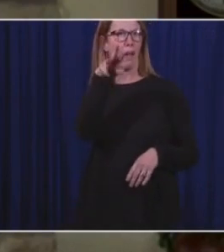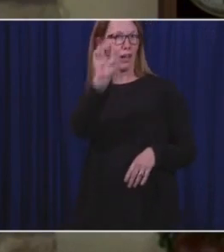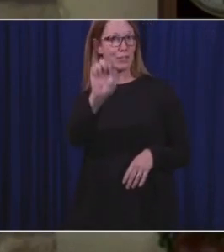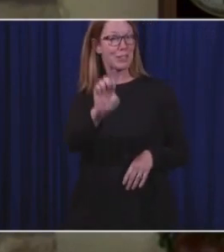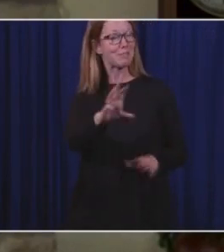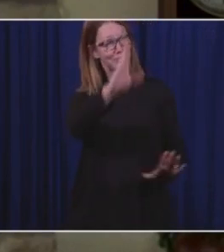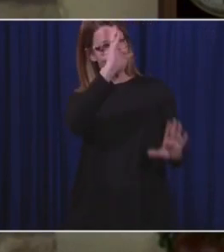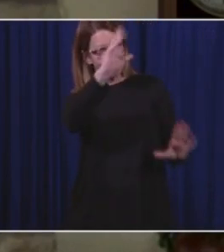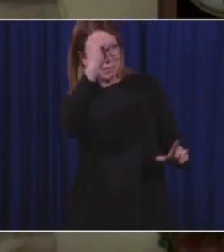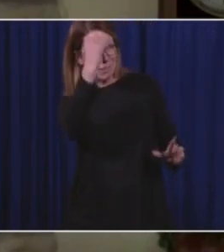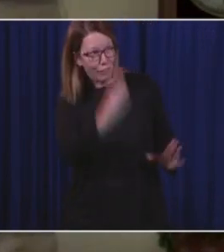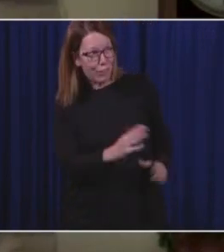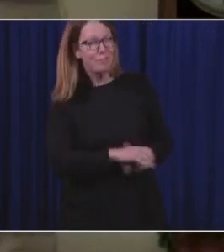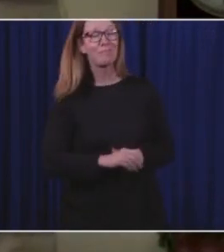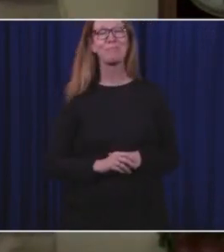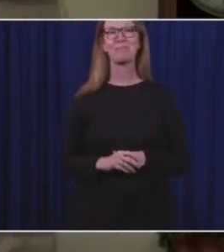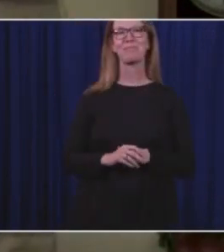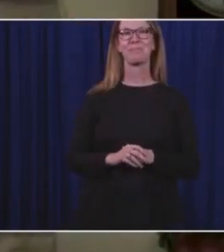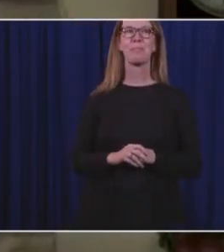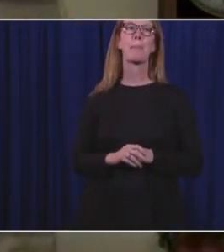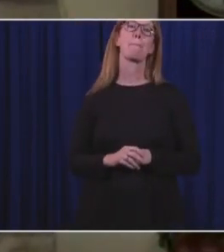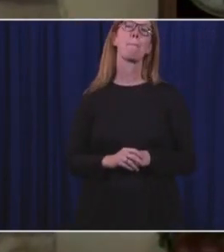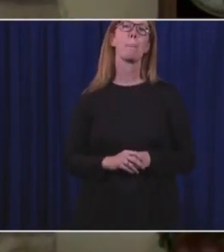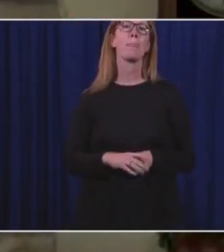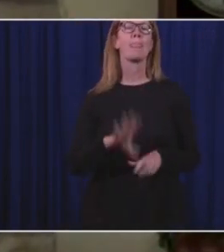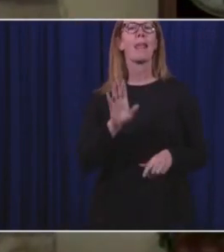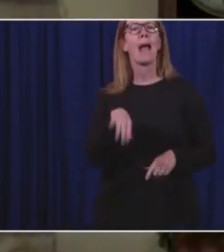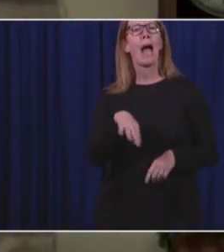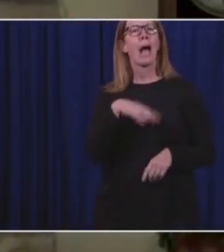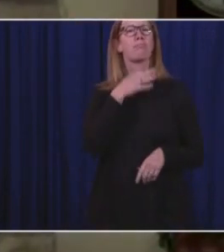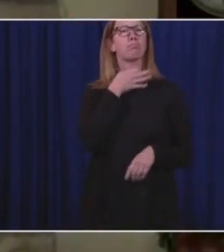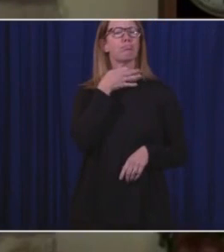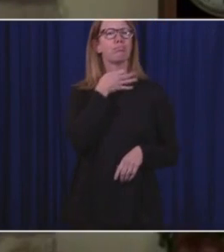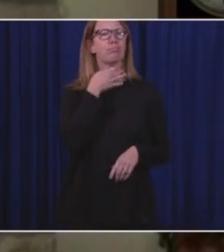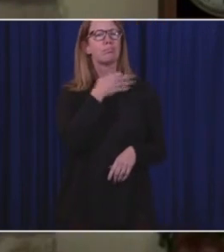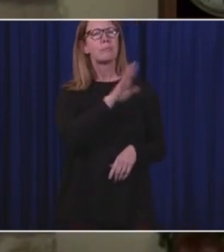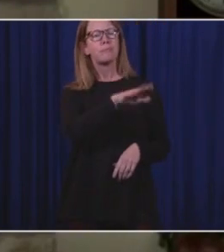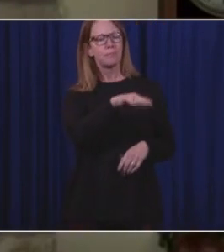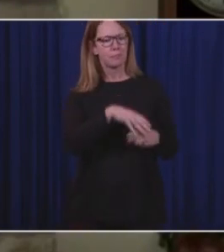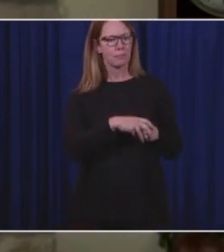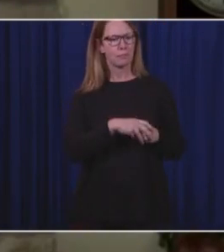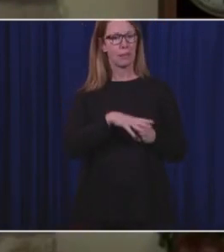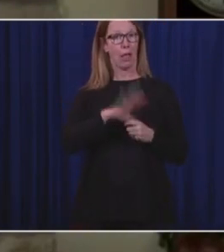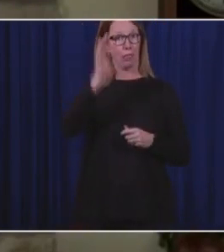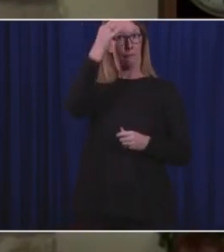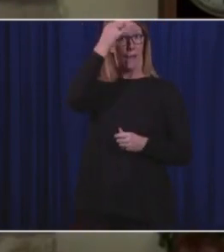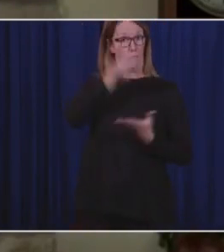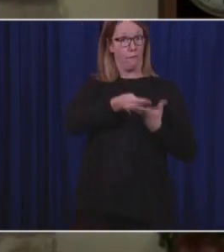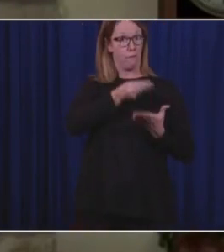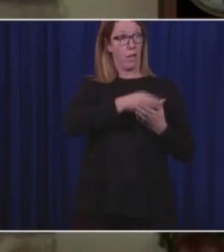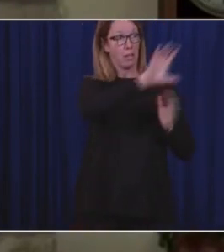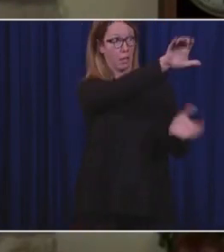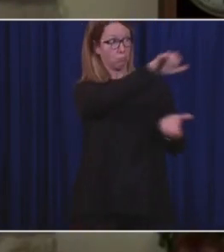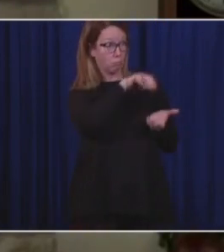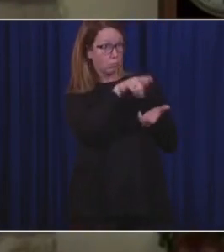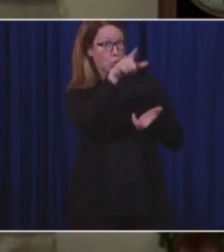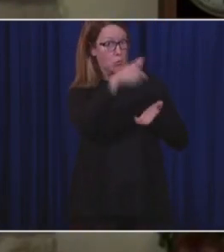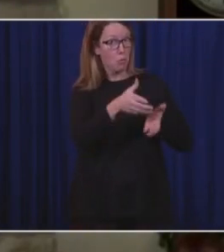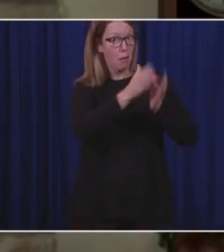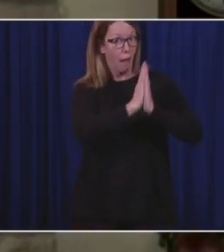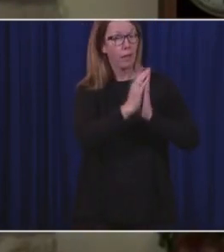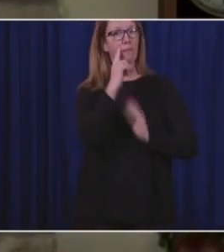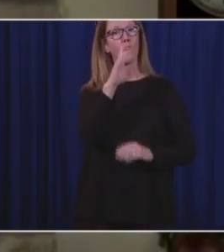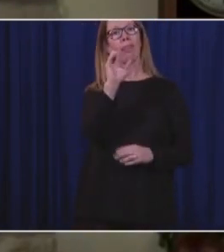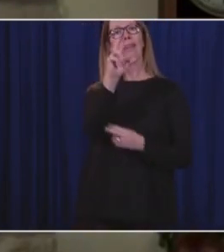you? Good. I wanted to ask about the federal funding that you've asked for from the CARES